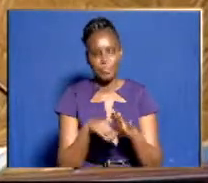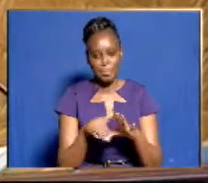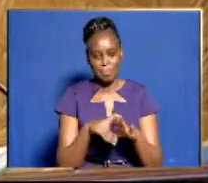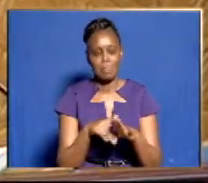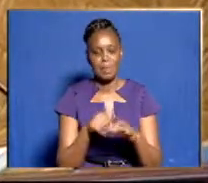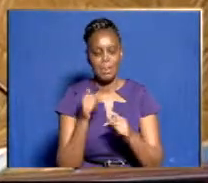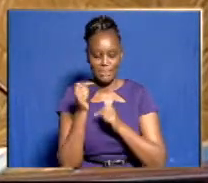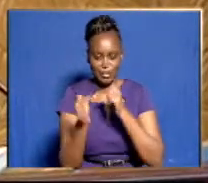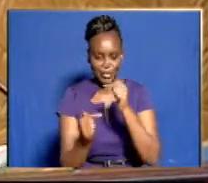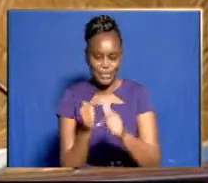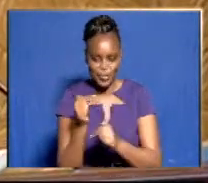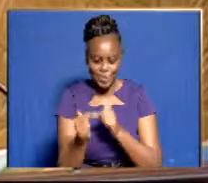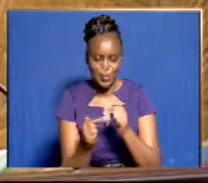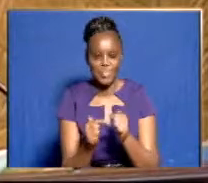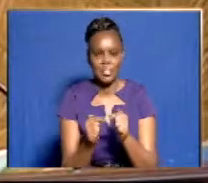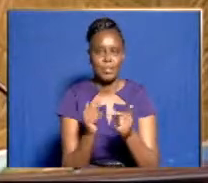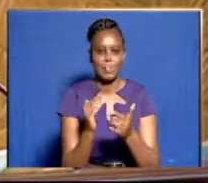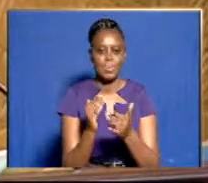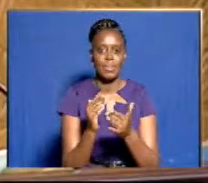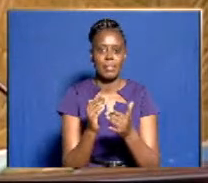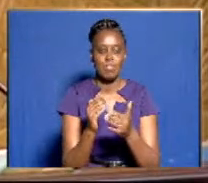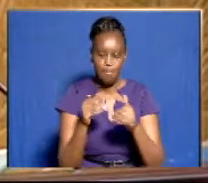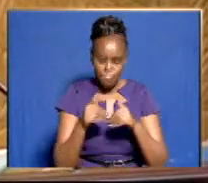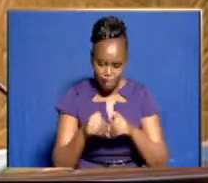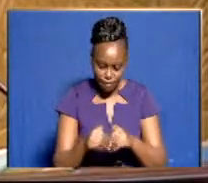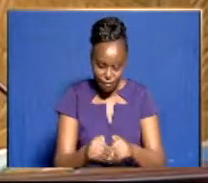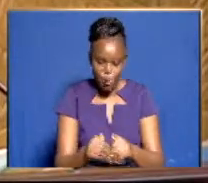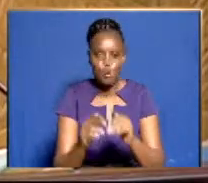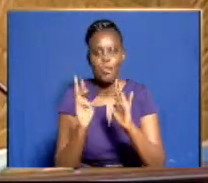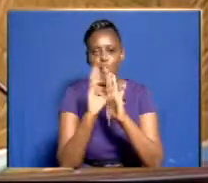will continue, but within the COVID